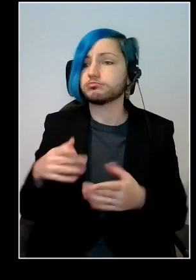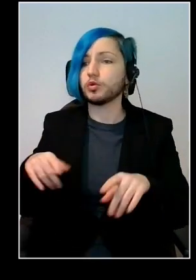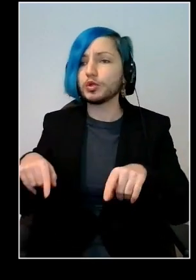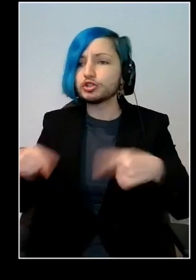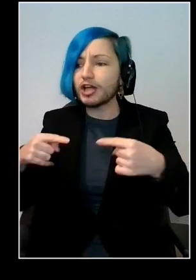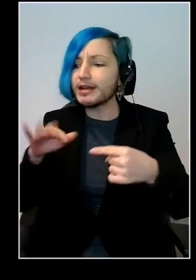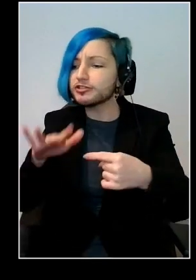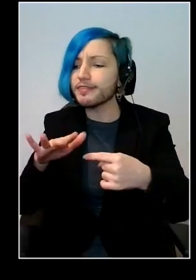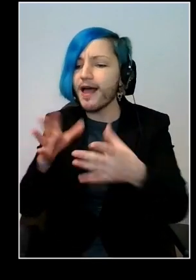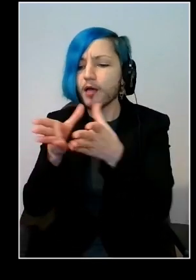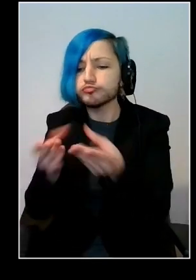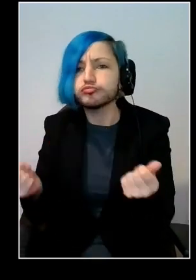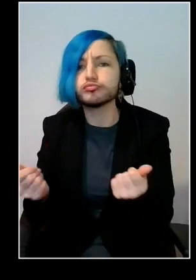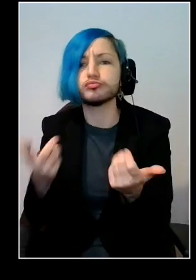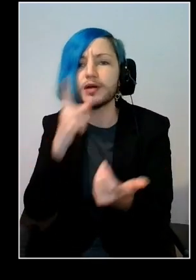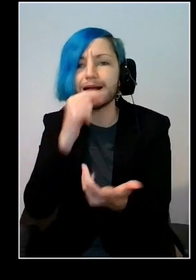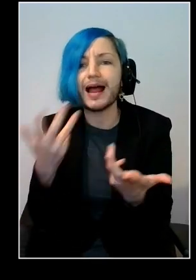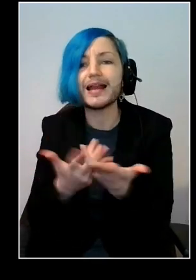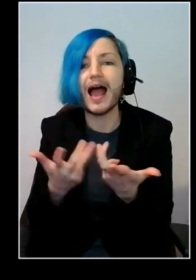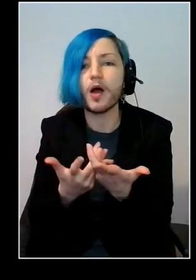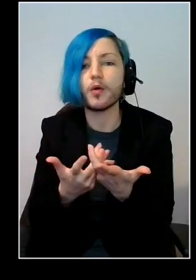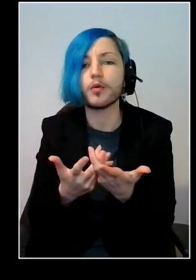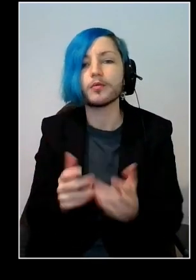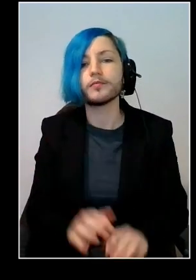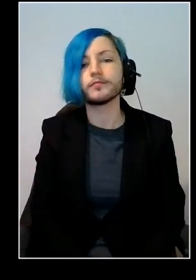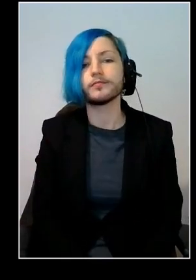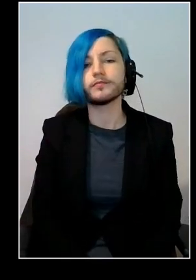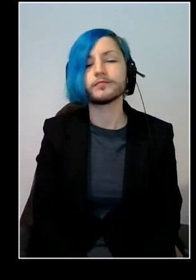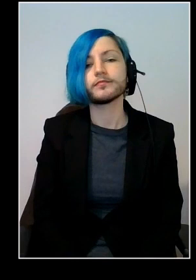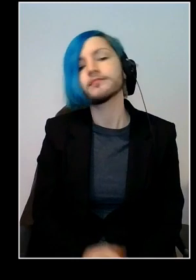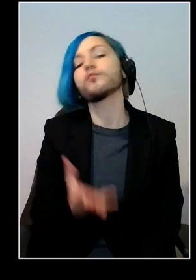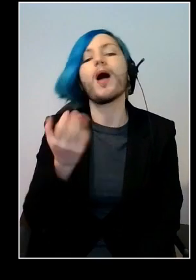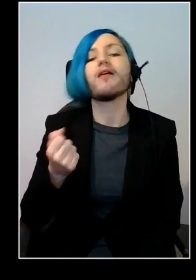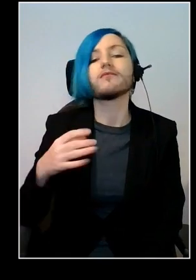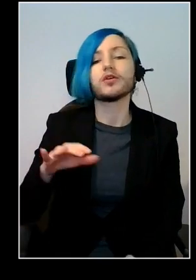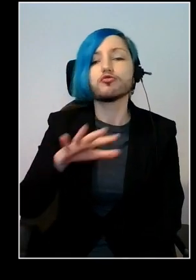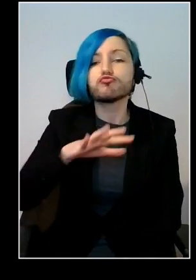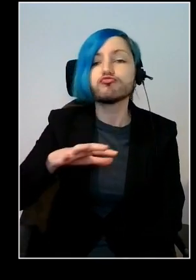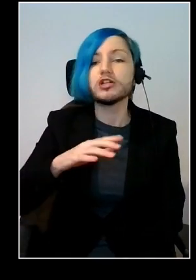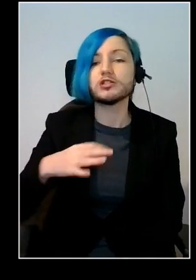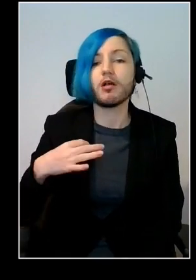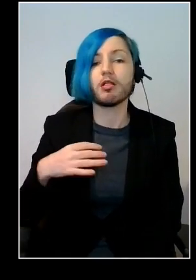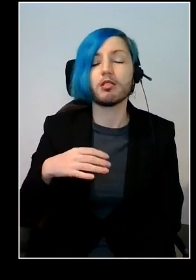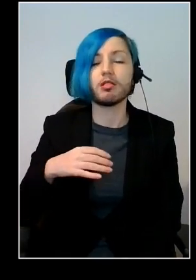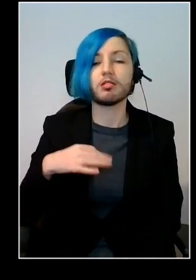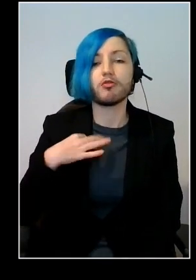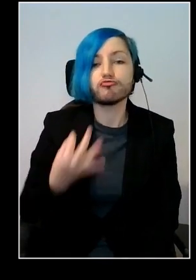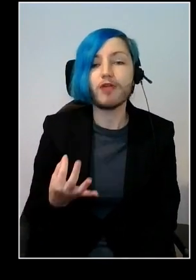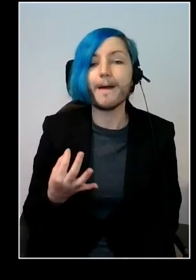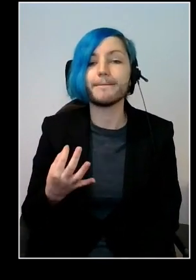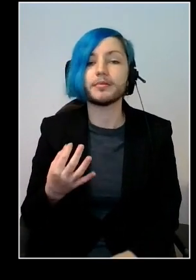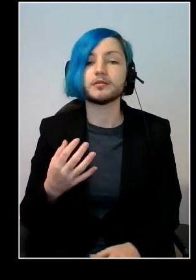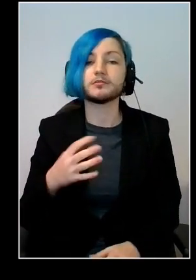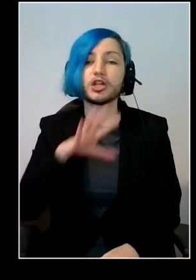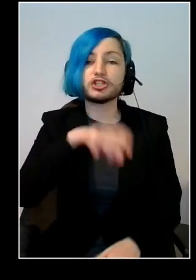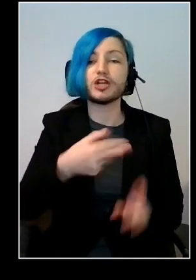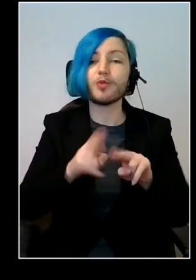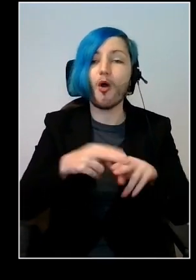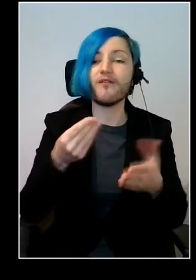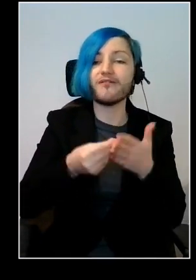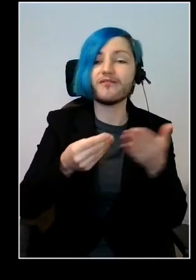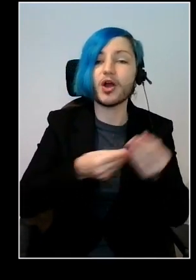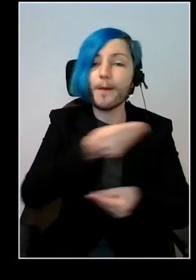support of the region's LEPs, alongside the Chamber of Commerce, employer bodies such as